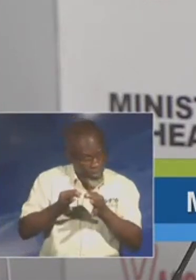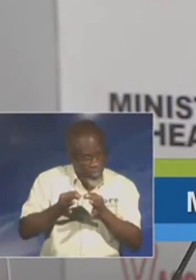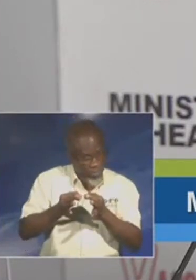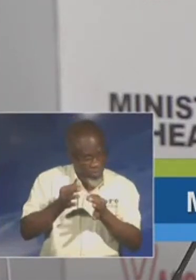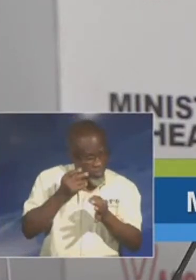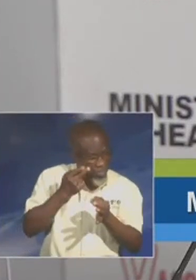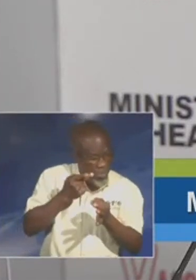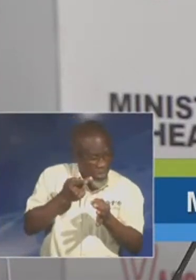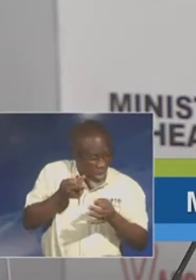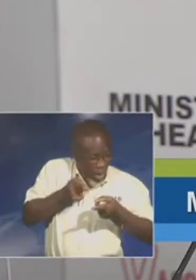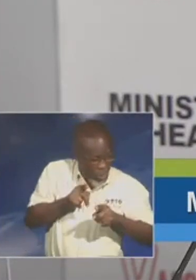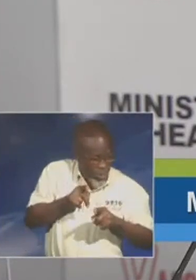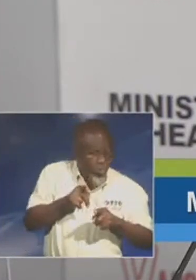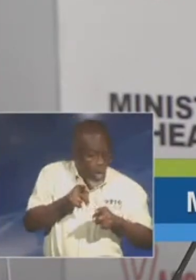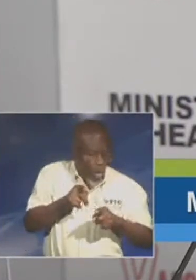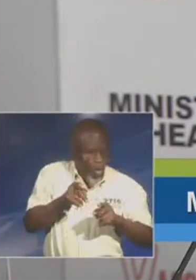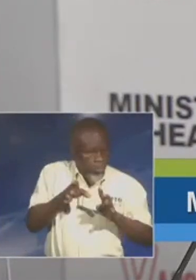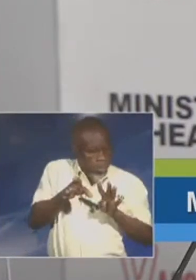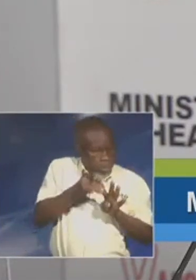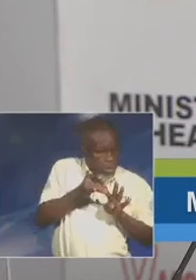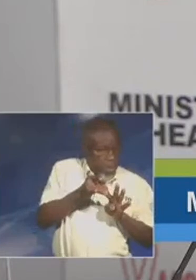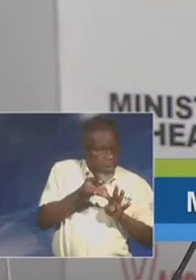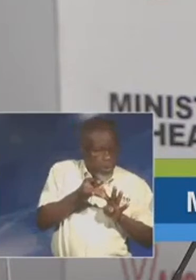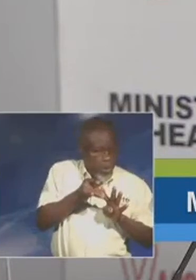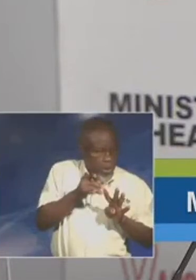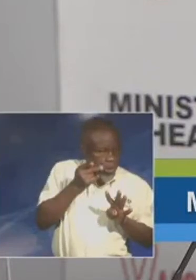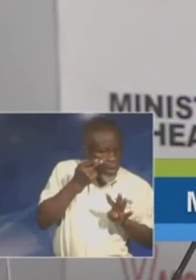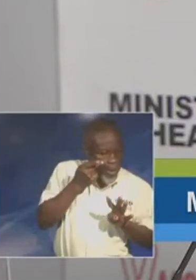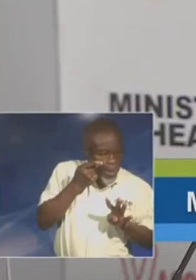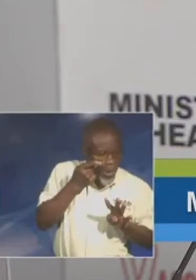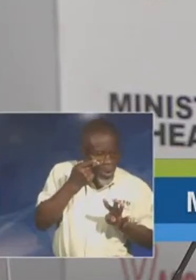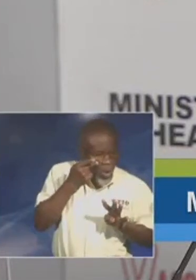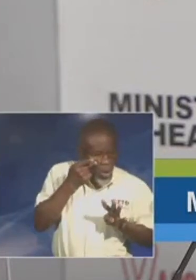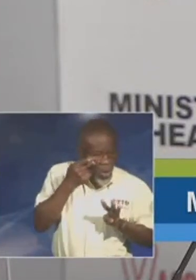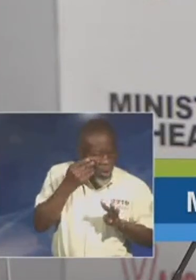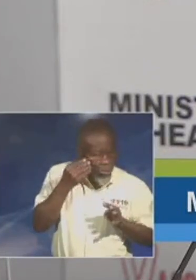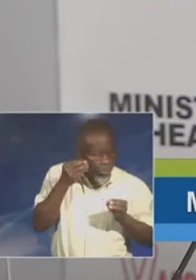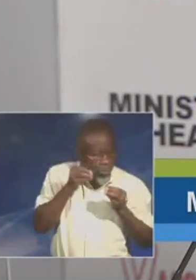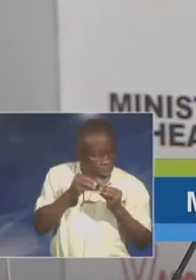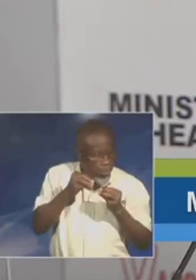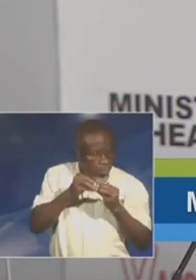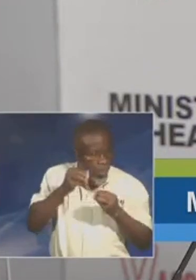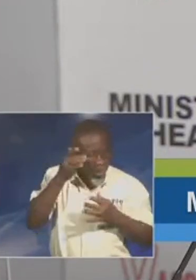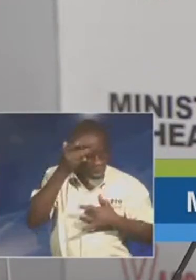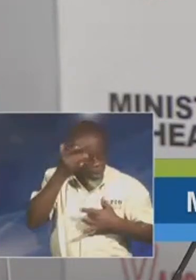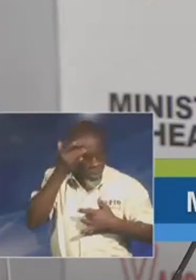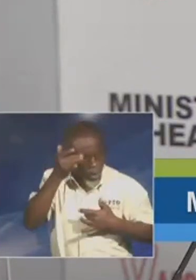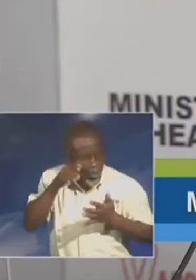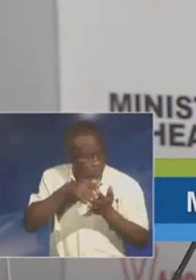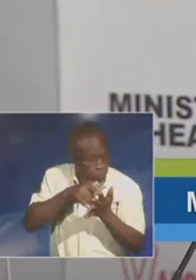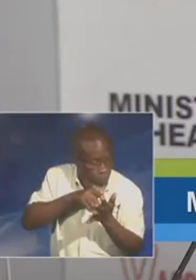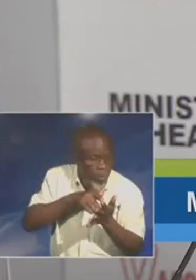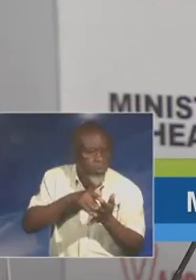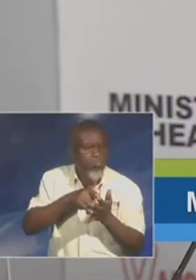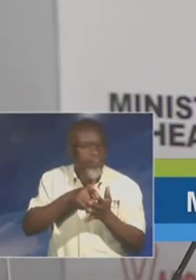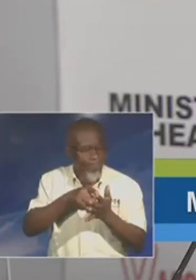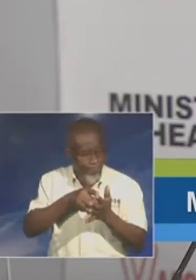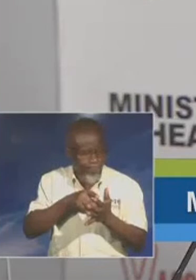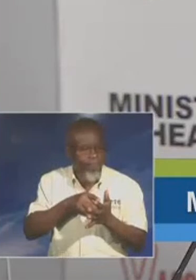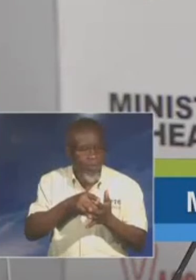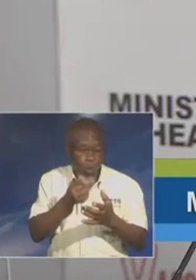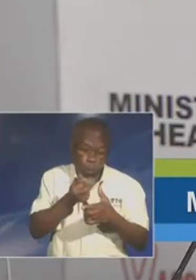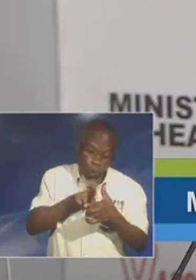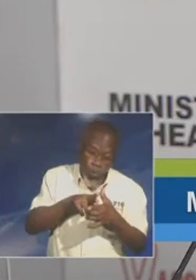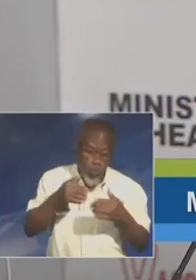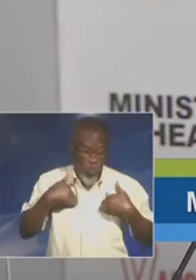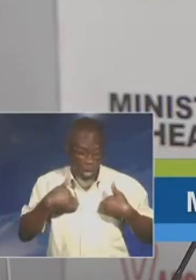or decompensating, or if you have any comorbidities, or you're in that group of persons who cannot be vaccinated,